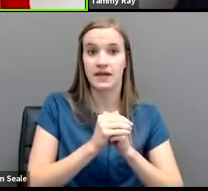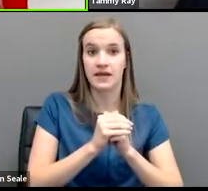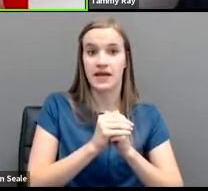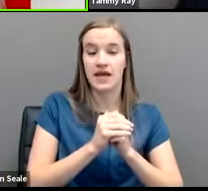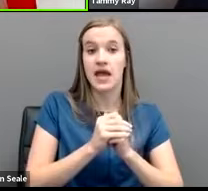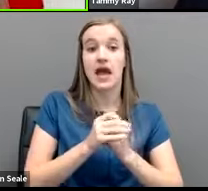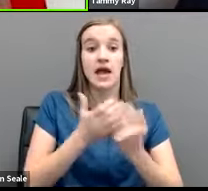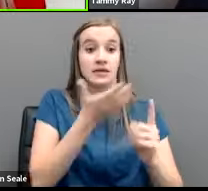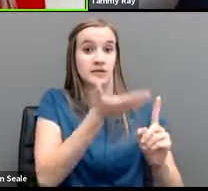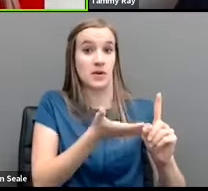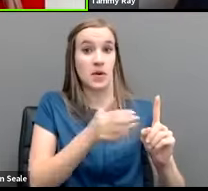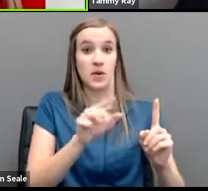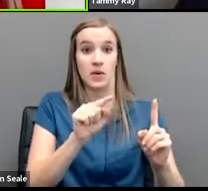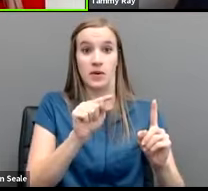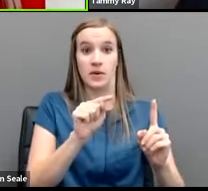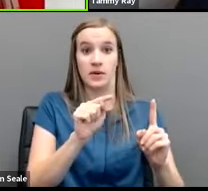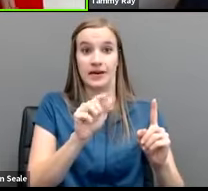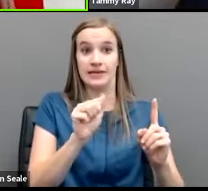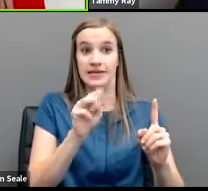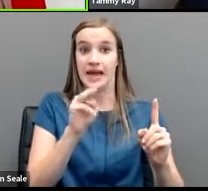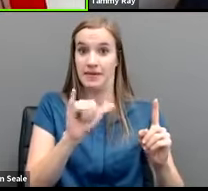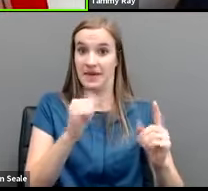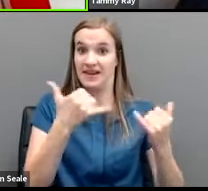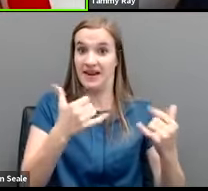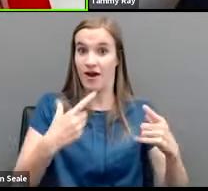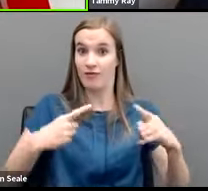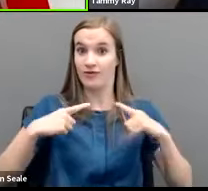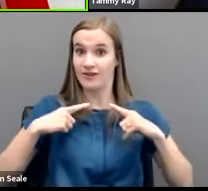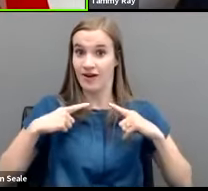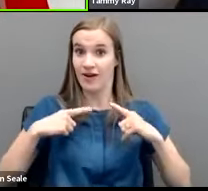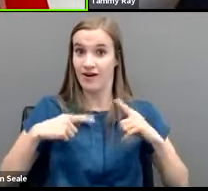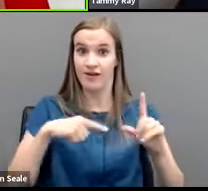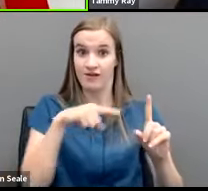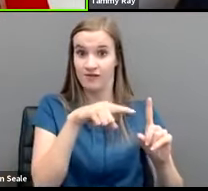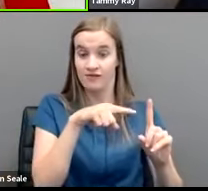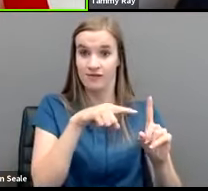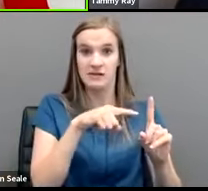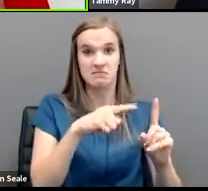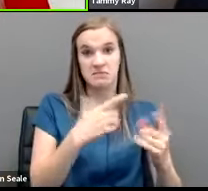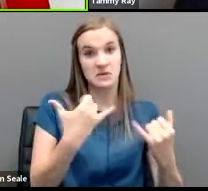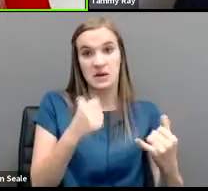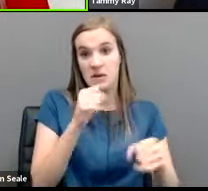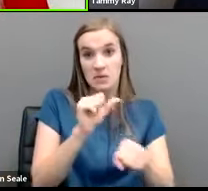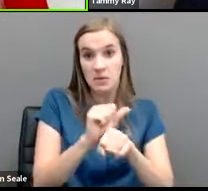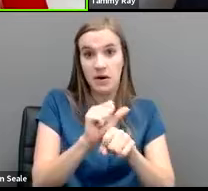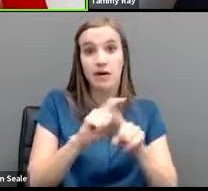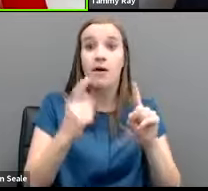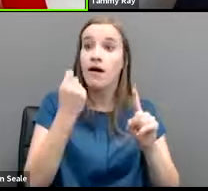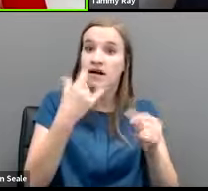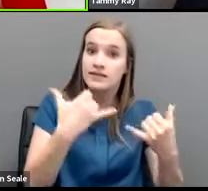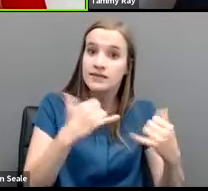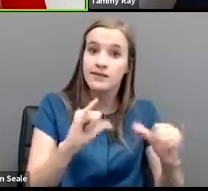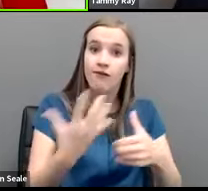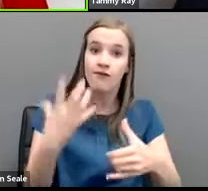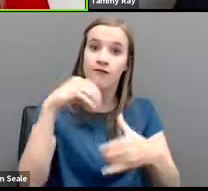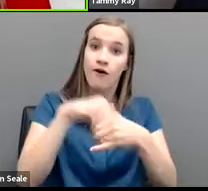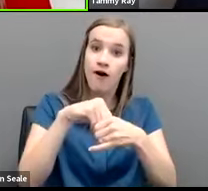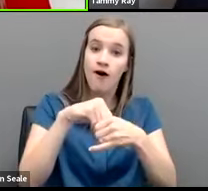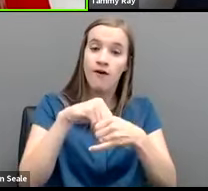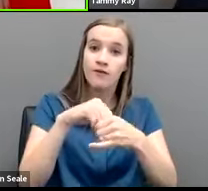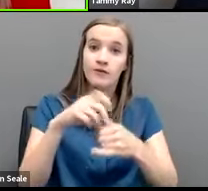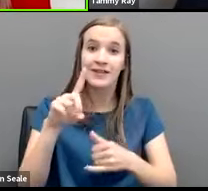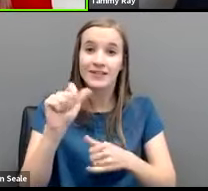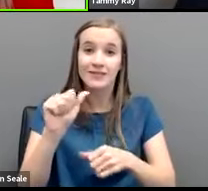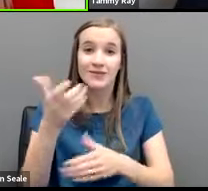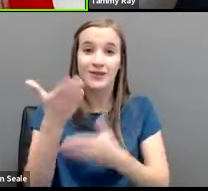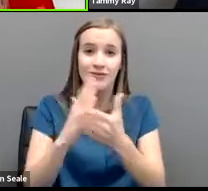full-time working in the community, Tammy's a great example of how we can all still stay involved in the movement, and